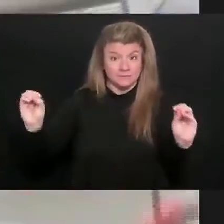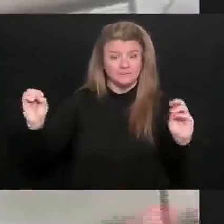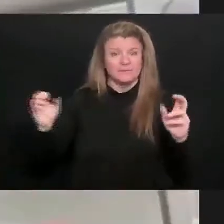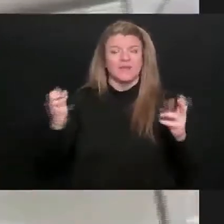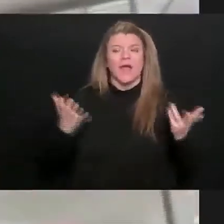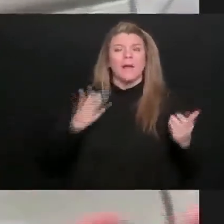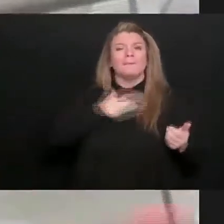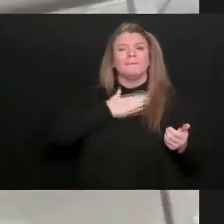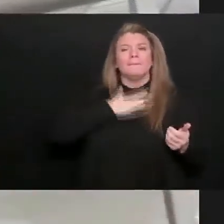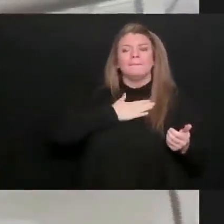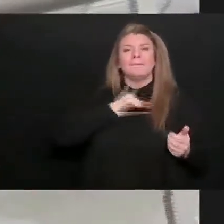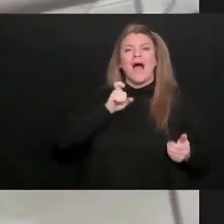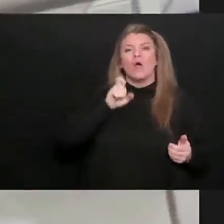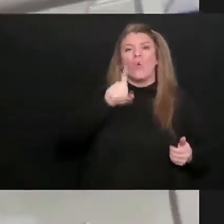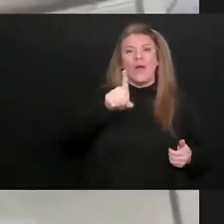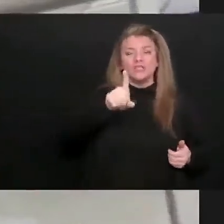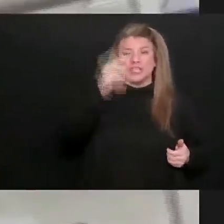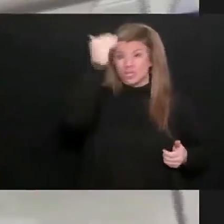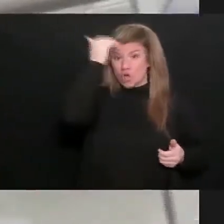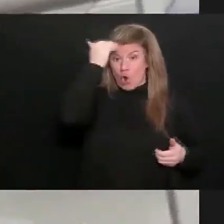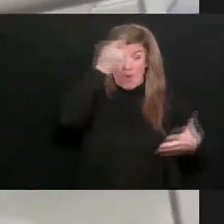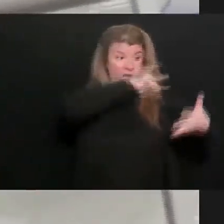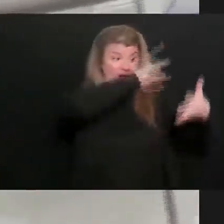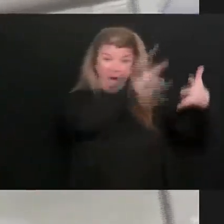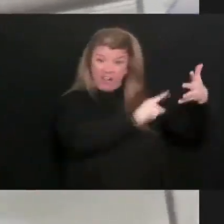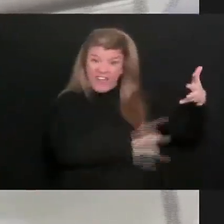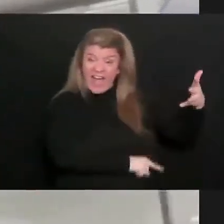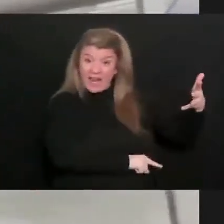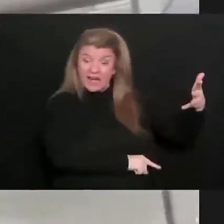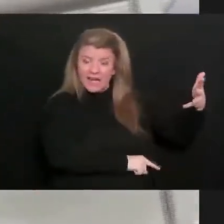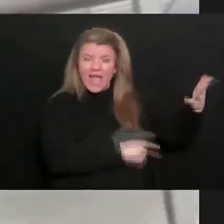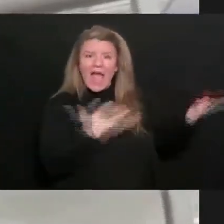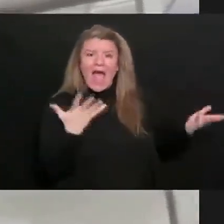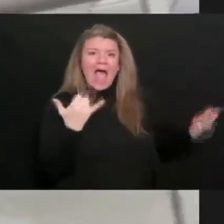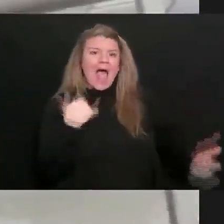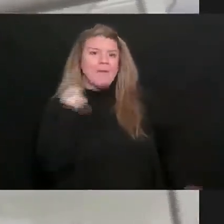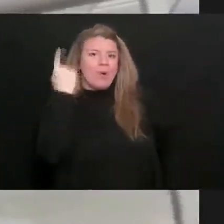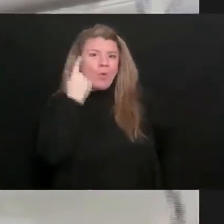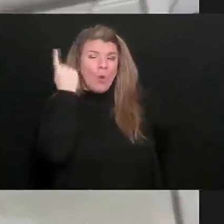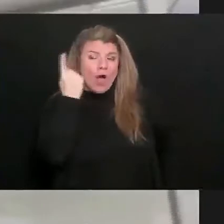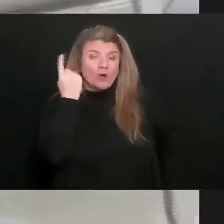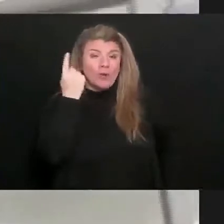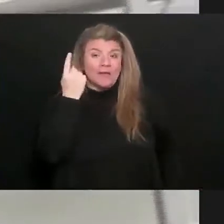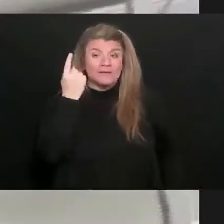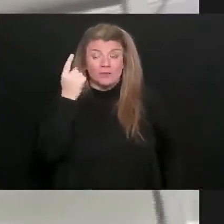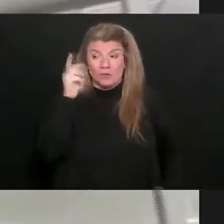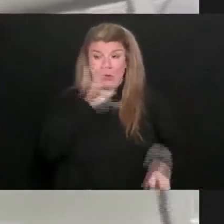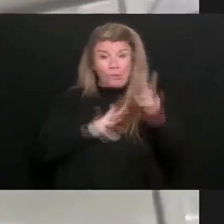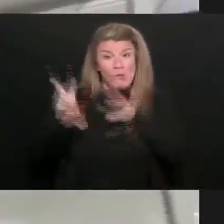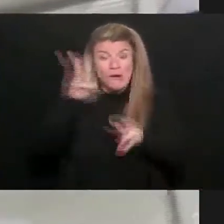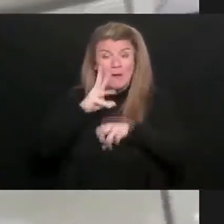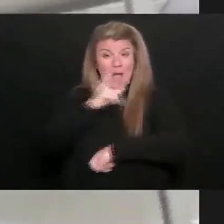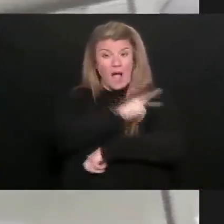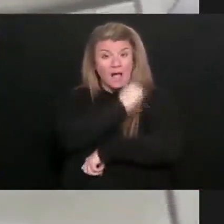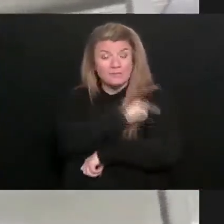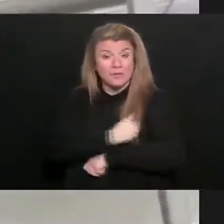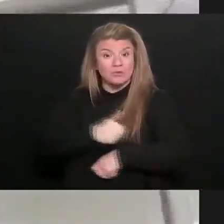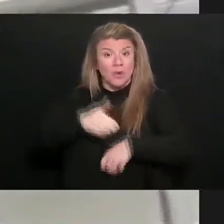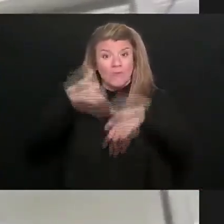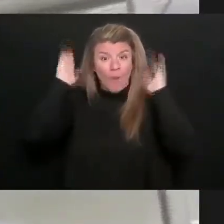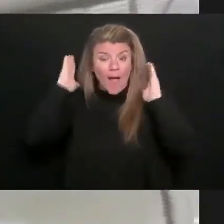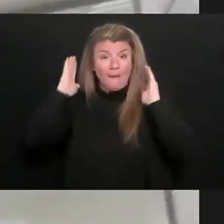this question with all of those facts and figures there, wondering, given the concern about hospitals being overrun, is